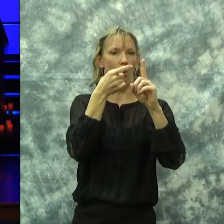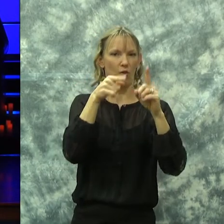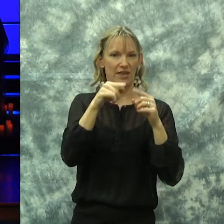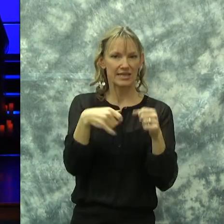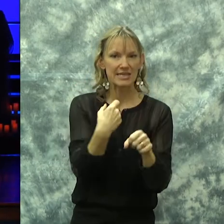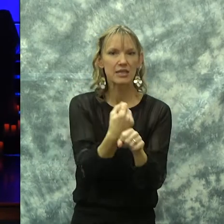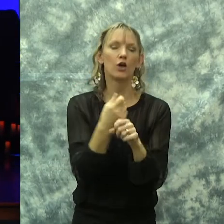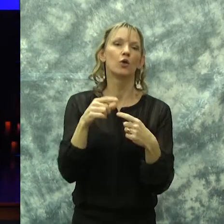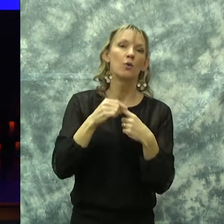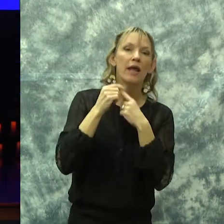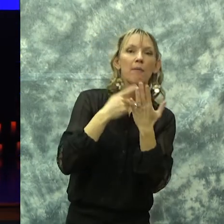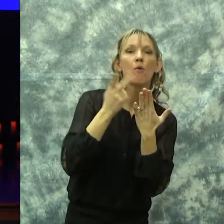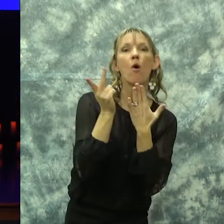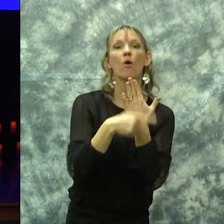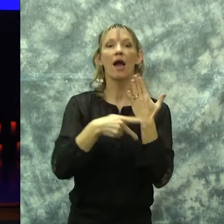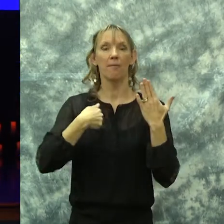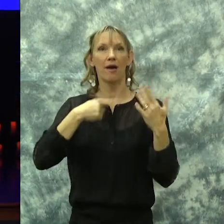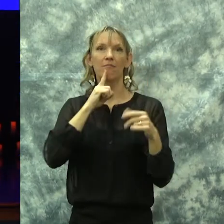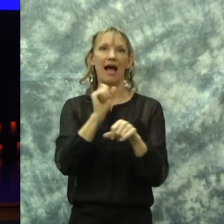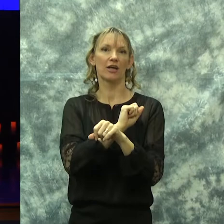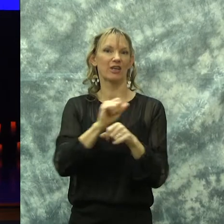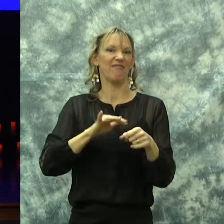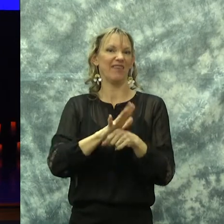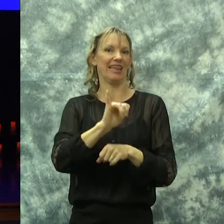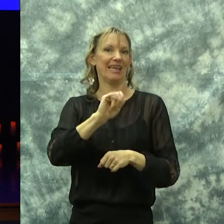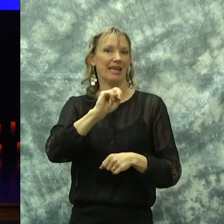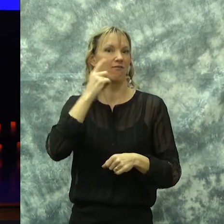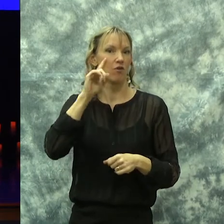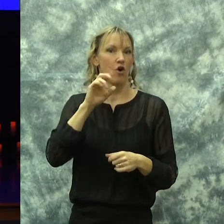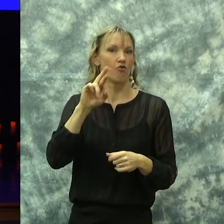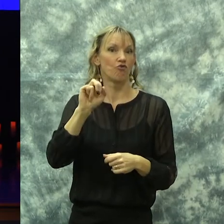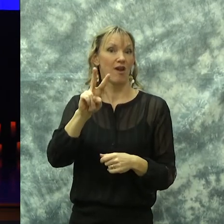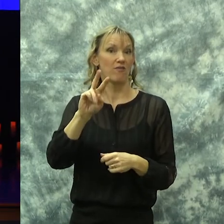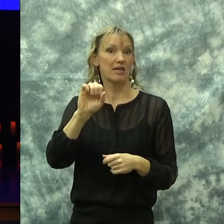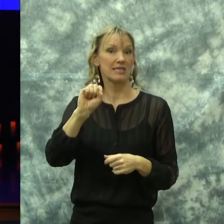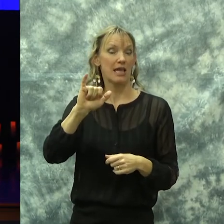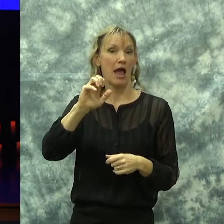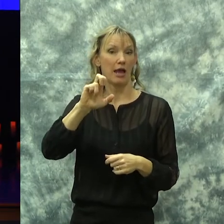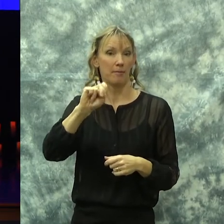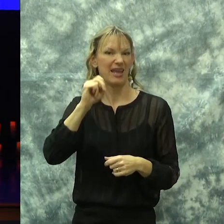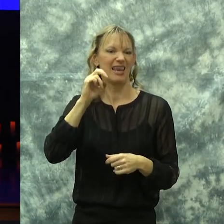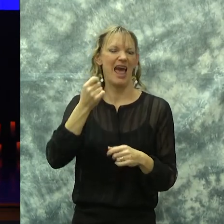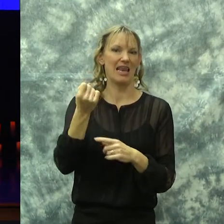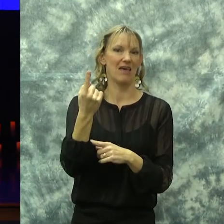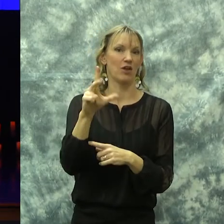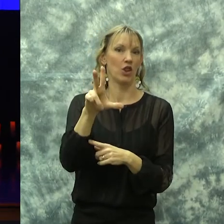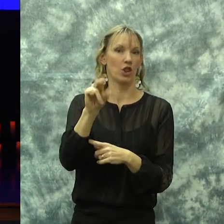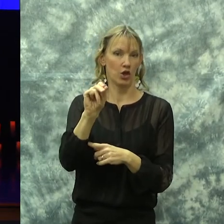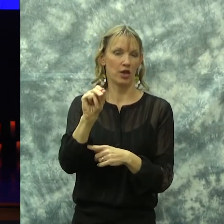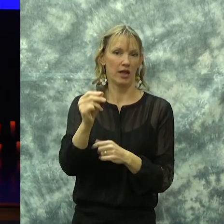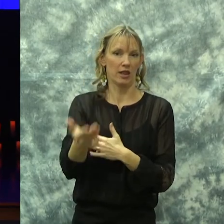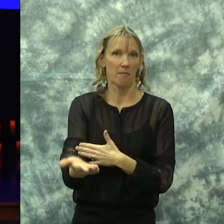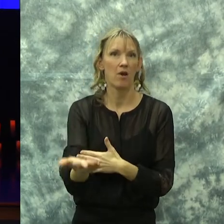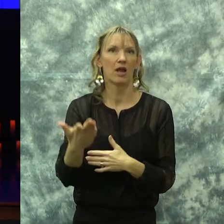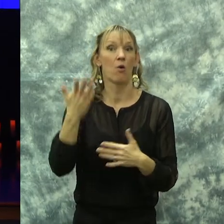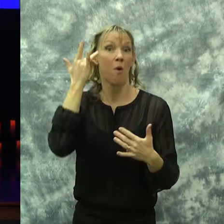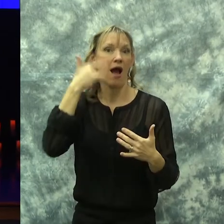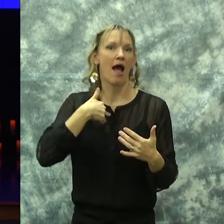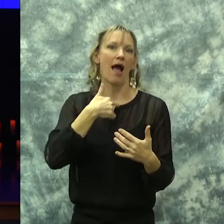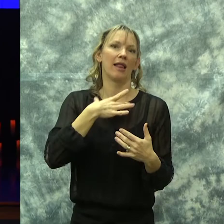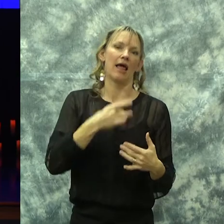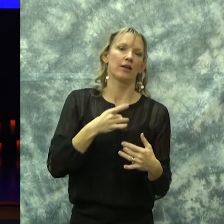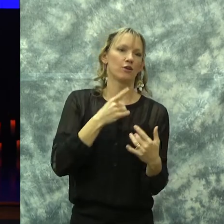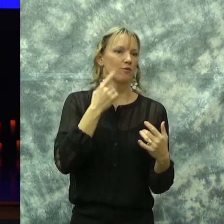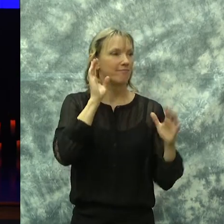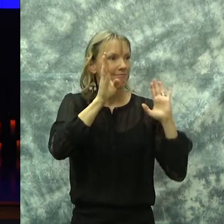unique programming as well. I get to actually fill in for Reverend Simon today at 11:30 a.m. I might be a couple minutes late because I like to say hi to as many people